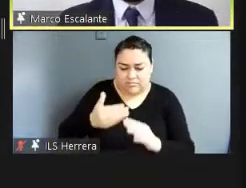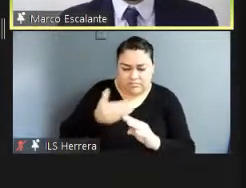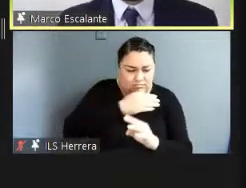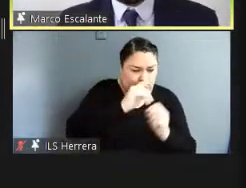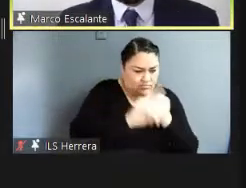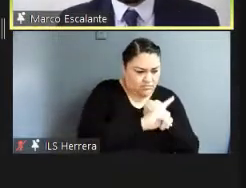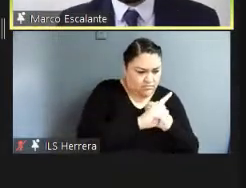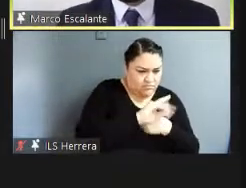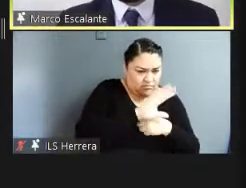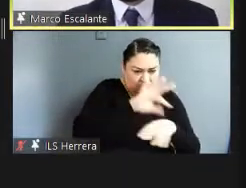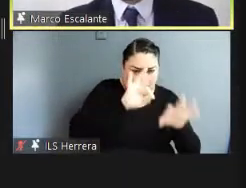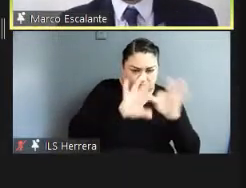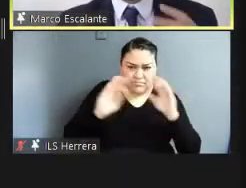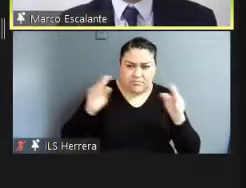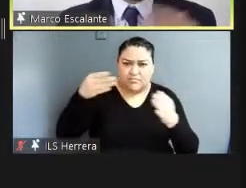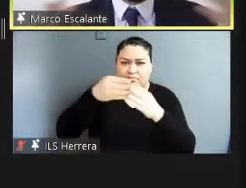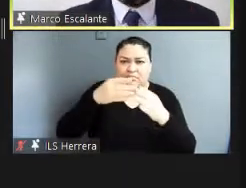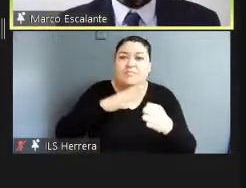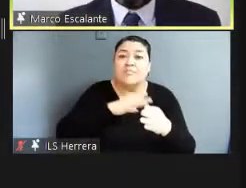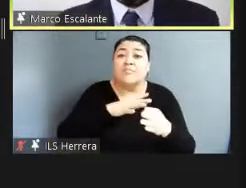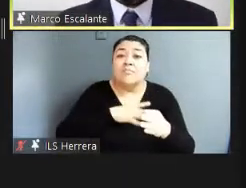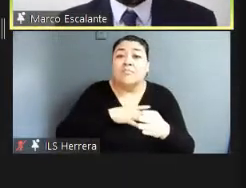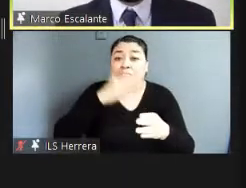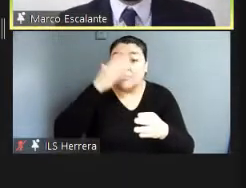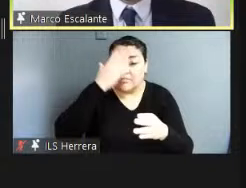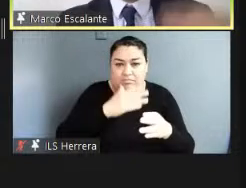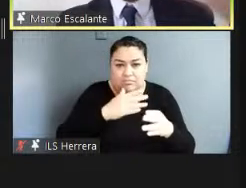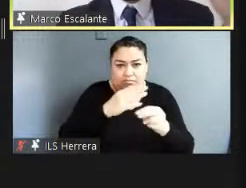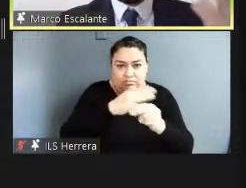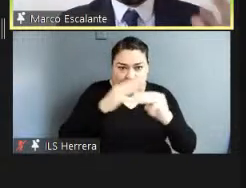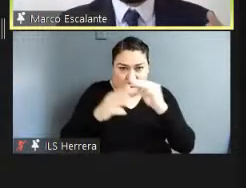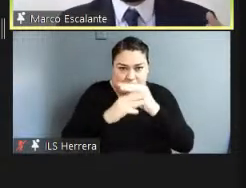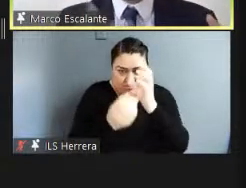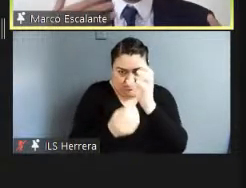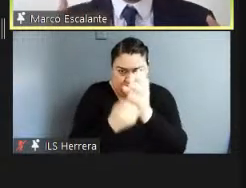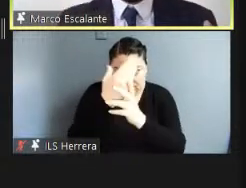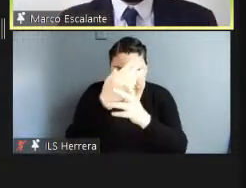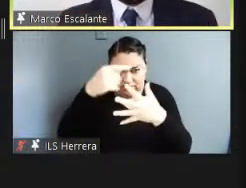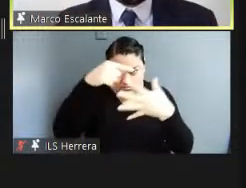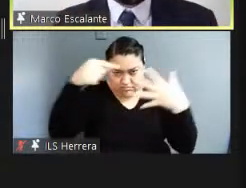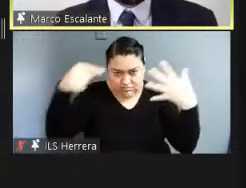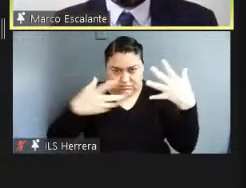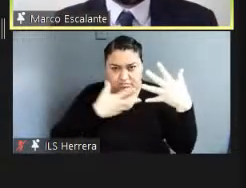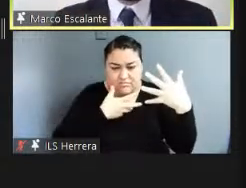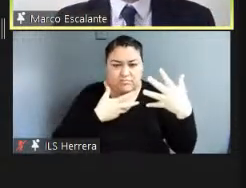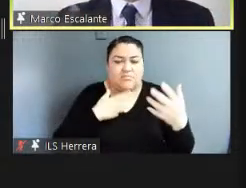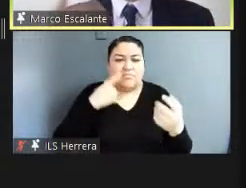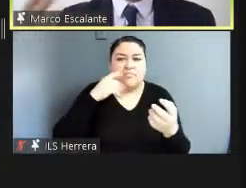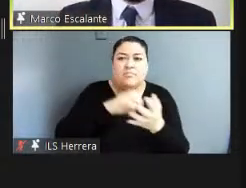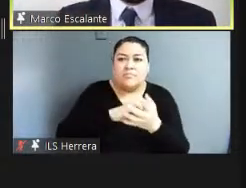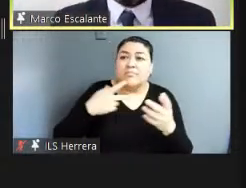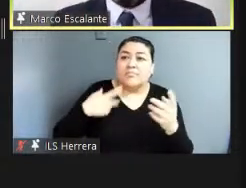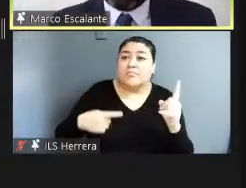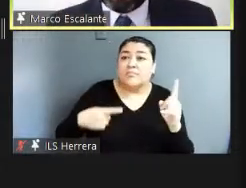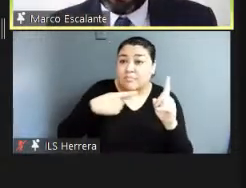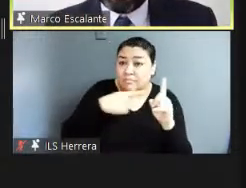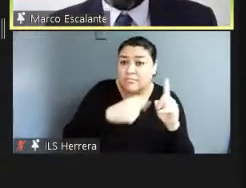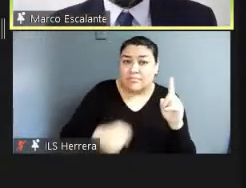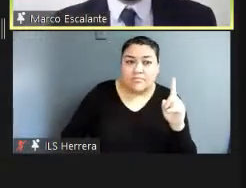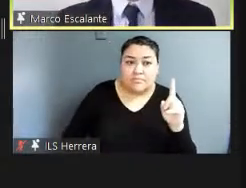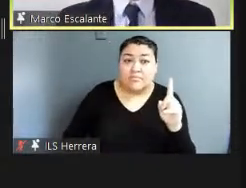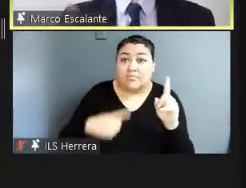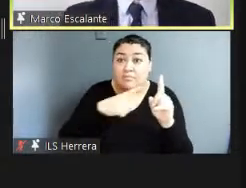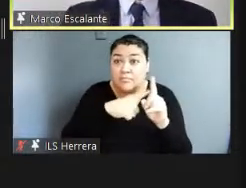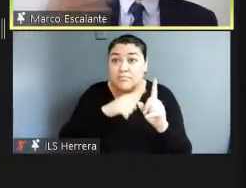We tried to focus on the problem situations. All of the subjects have an access problem. So it's not